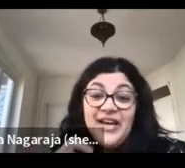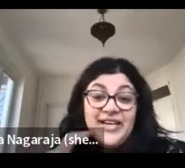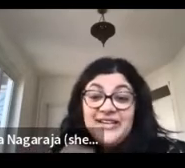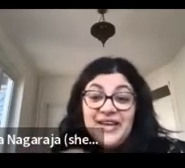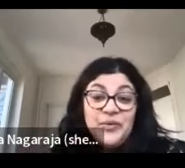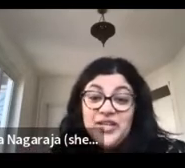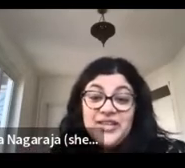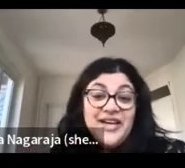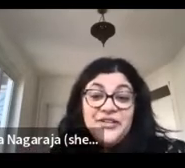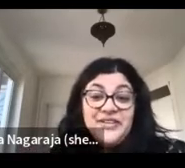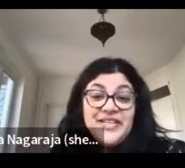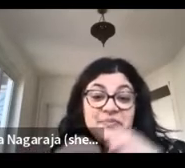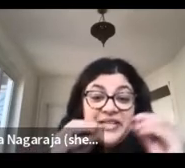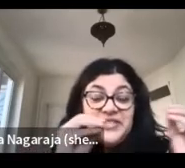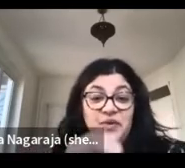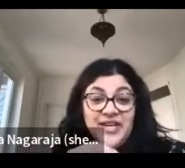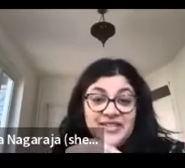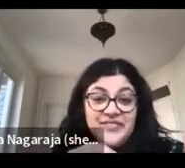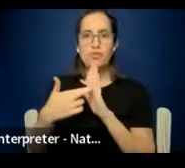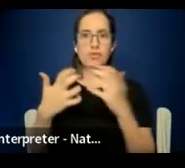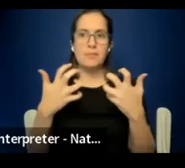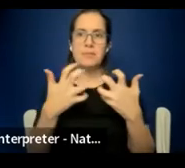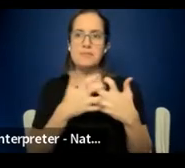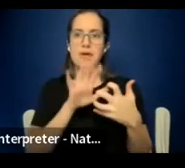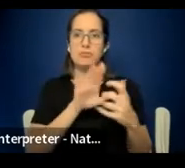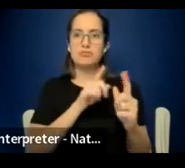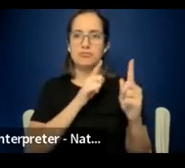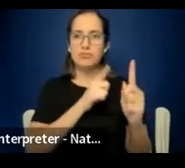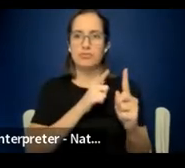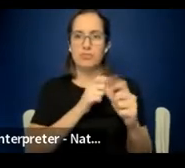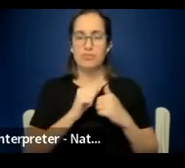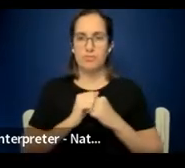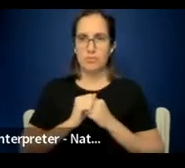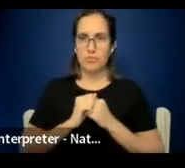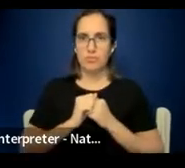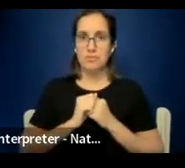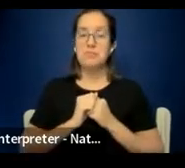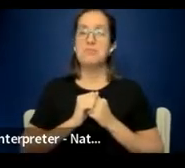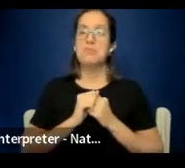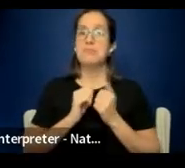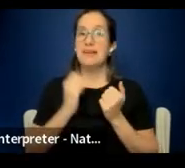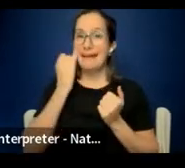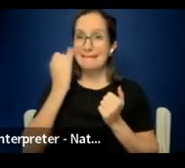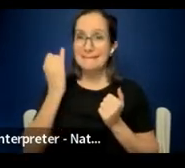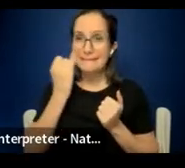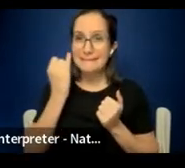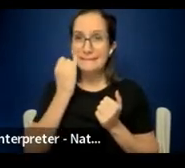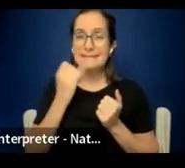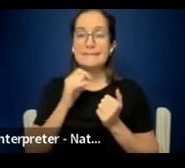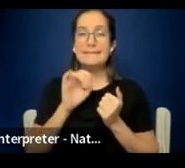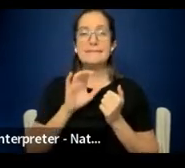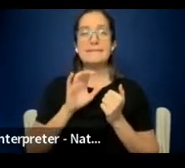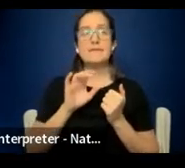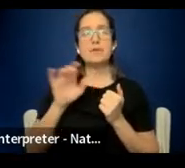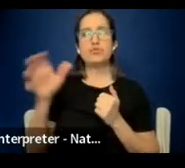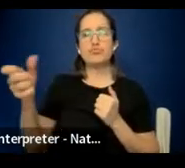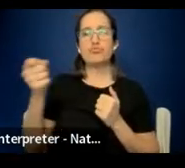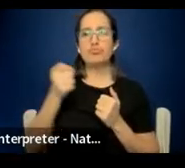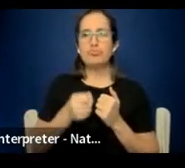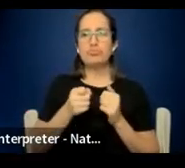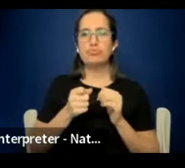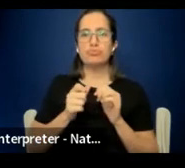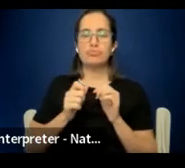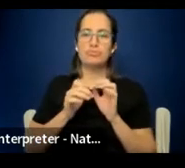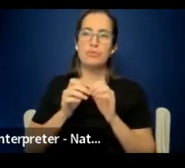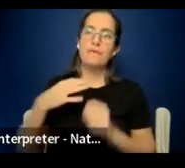can't find that one-liner that explains why this volunteer role connects to your mission, then you probably shouldn't focus on that volunteer role.